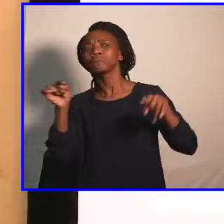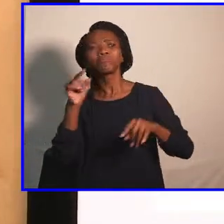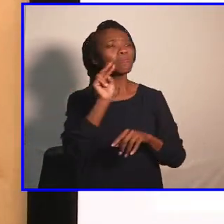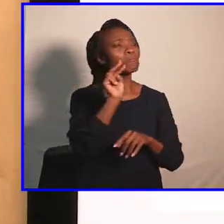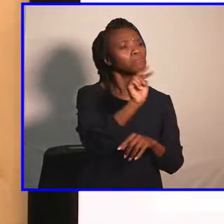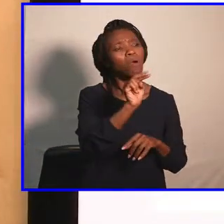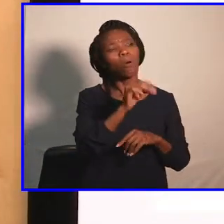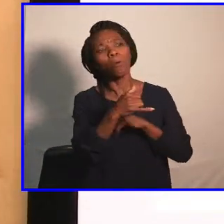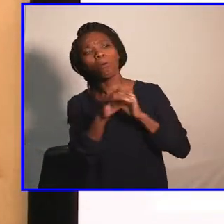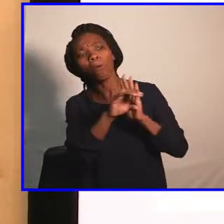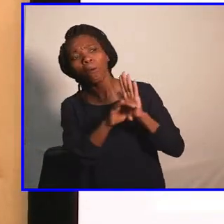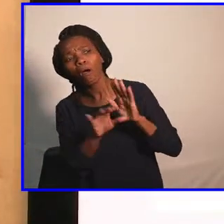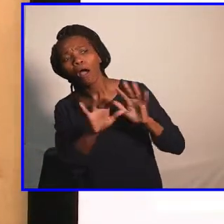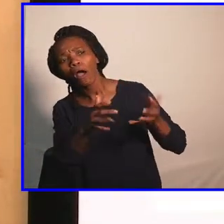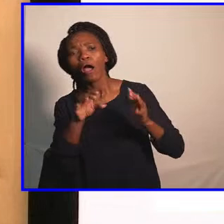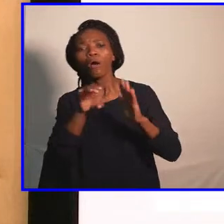constitutions